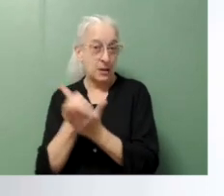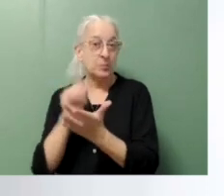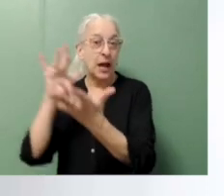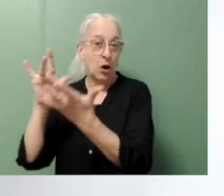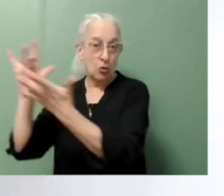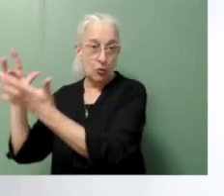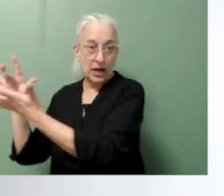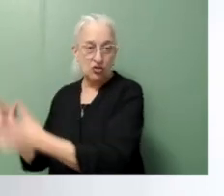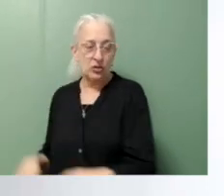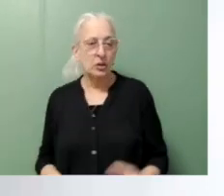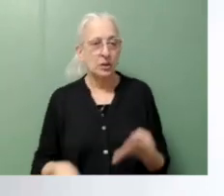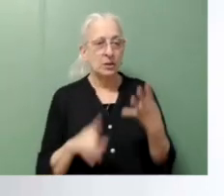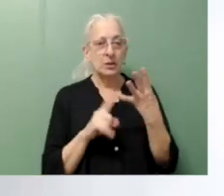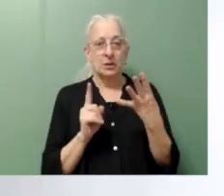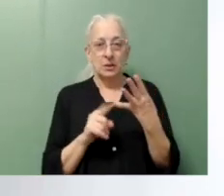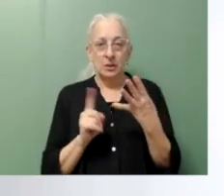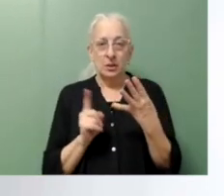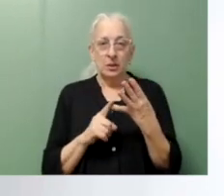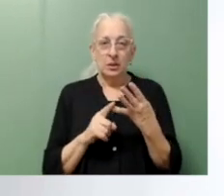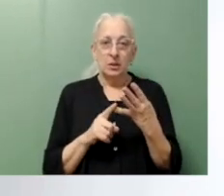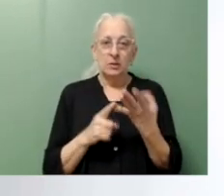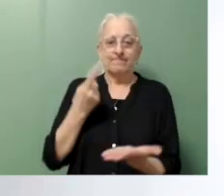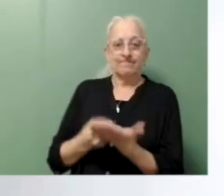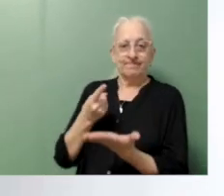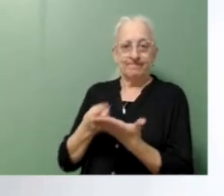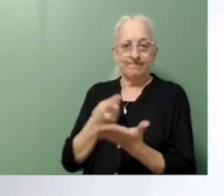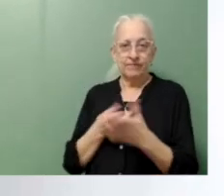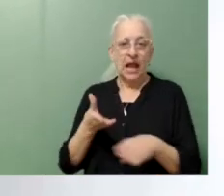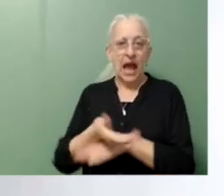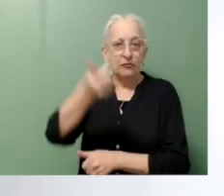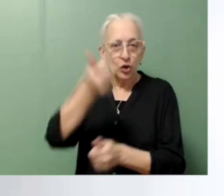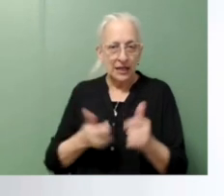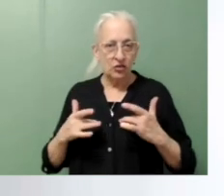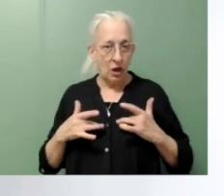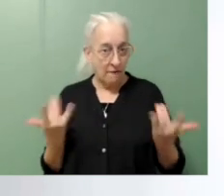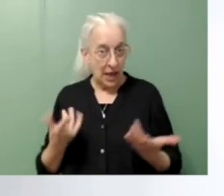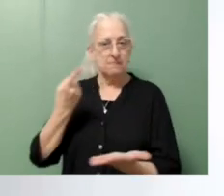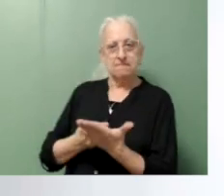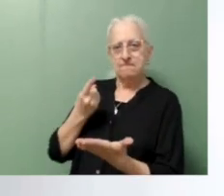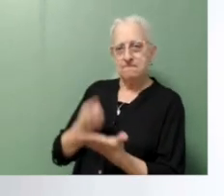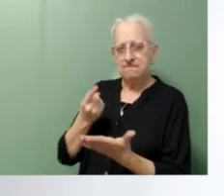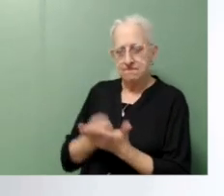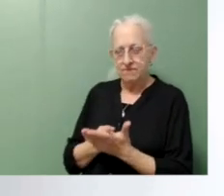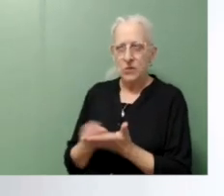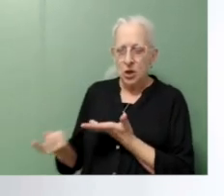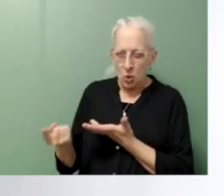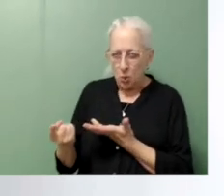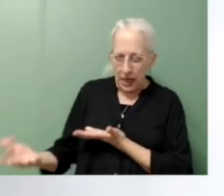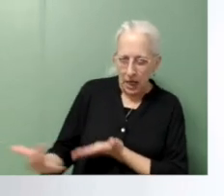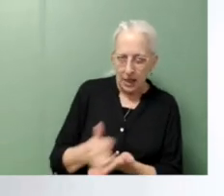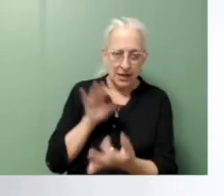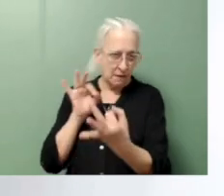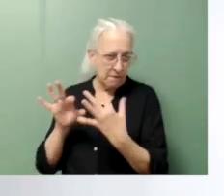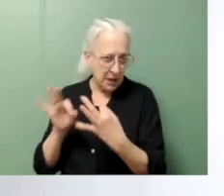Lastly, conducting debriefs after every engagement event that captures feedback from the